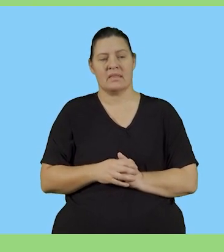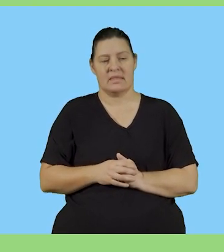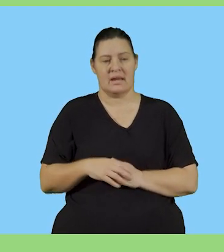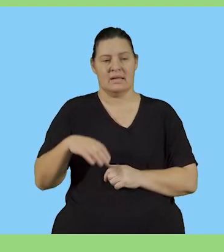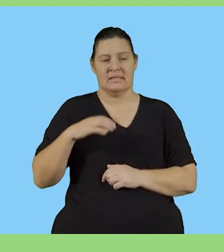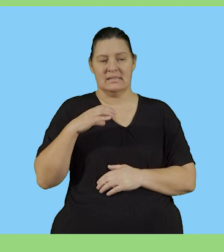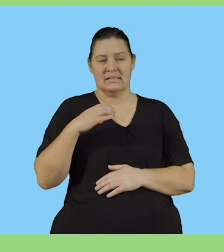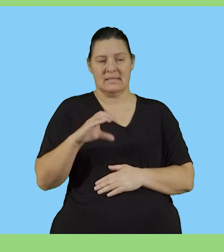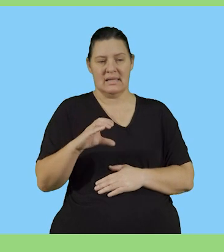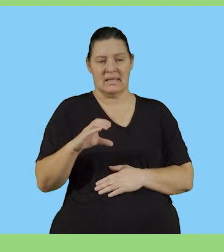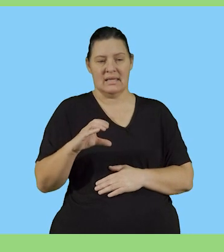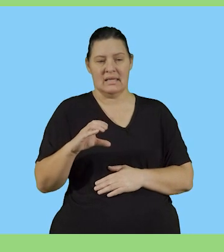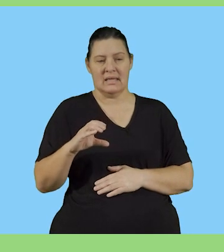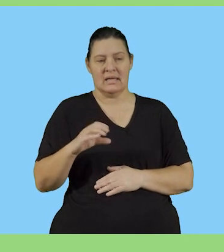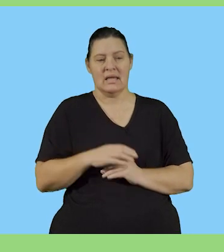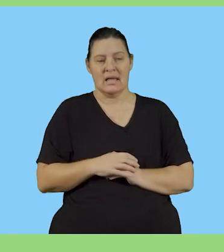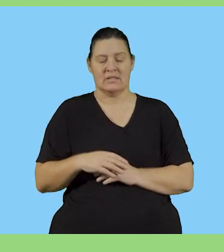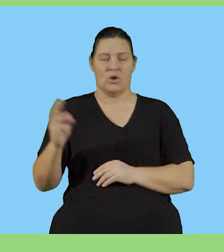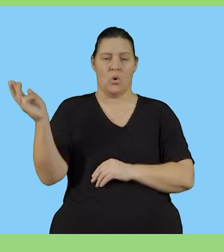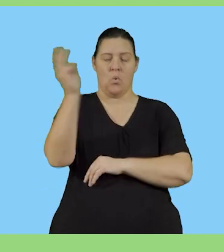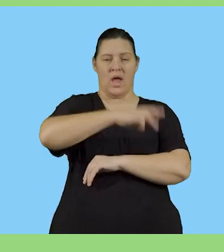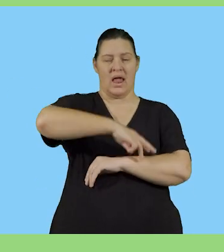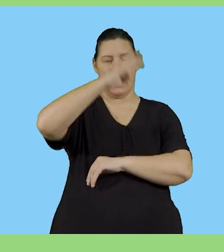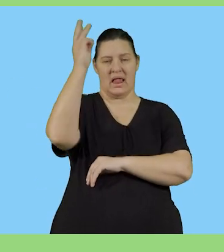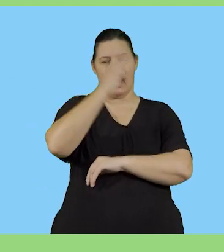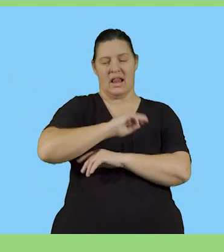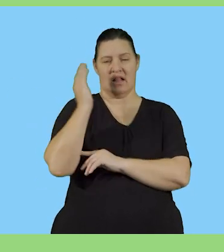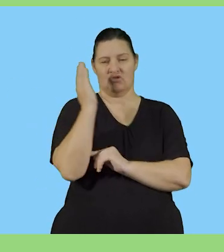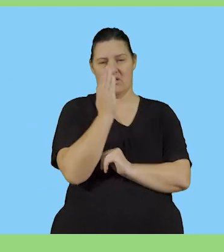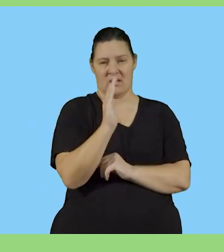Right, and then the last picture, we have a whale shark